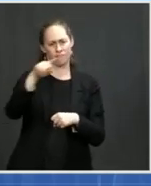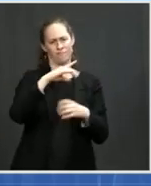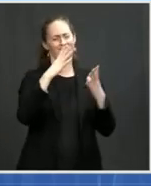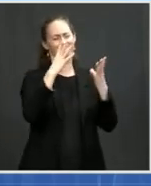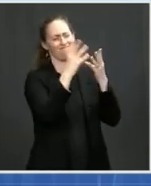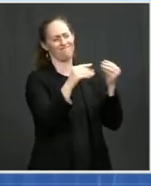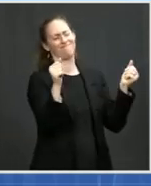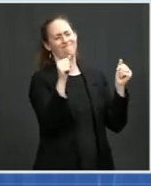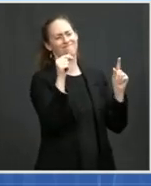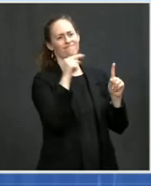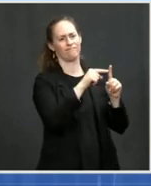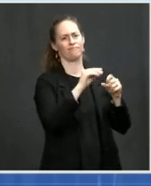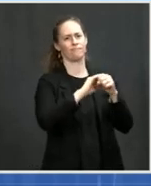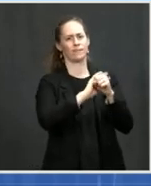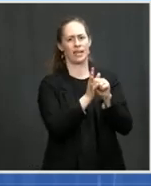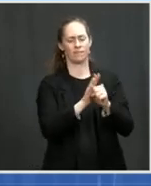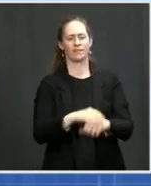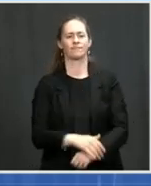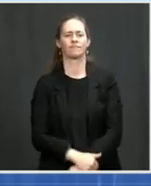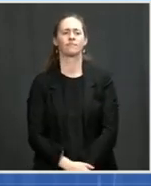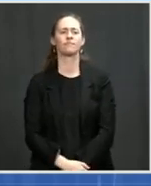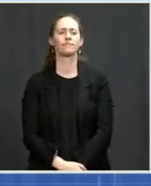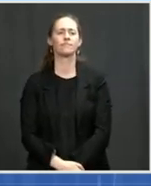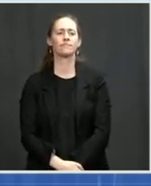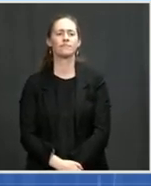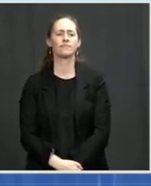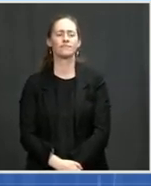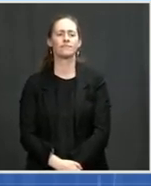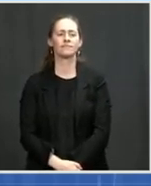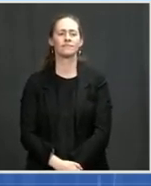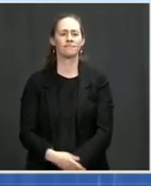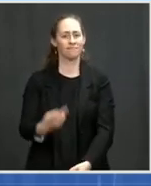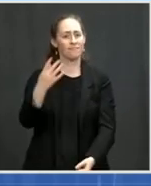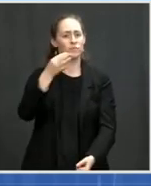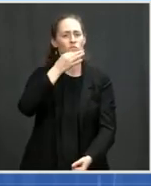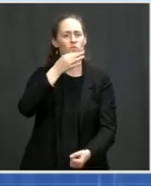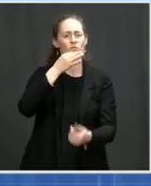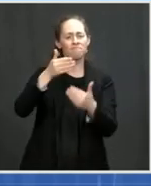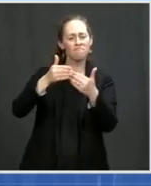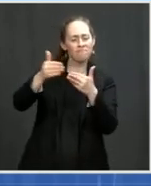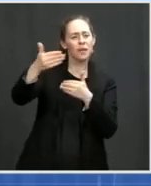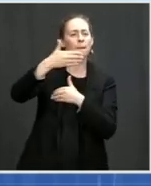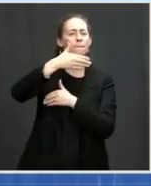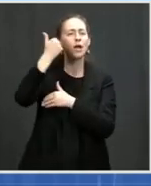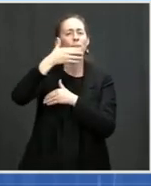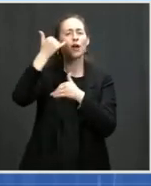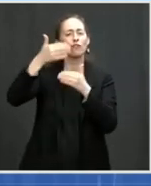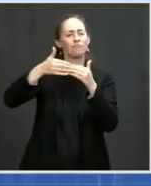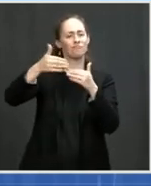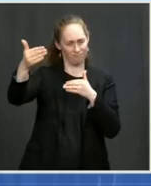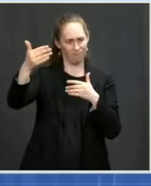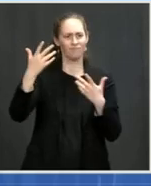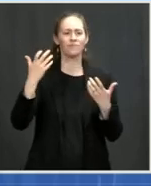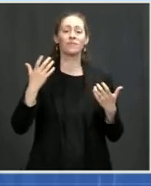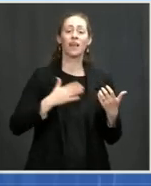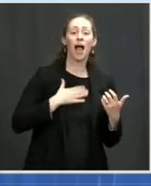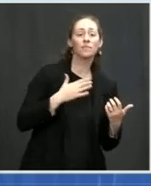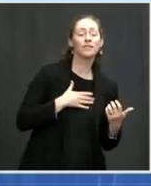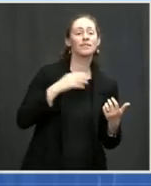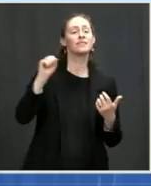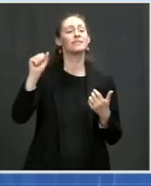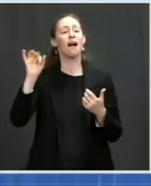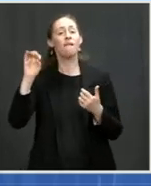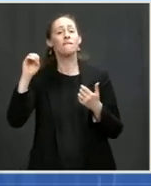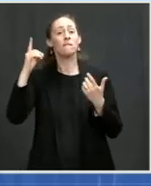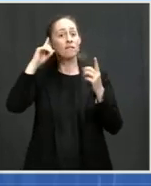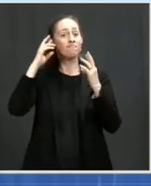Skies and Better Days Ahead. Please, everyone, enjoy a safe, happy, and vaccinated Memorial Day weekend.